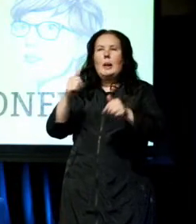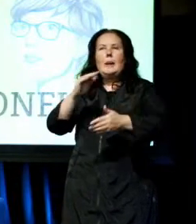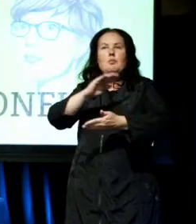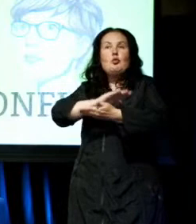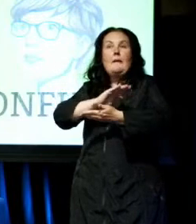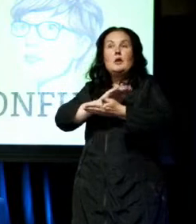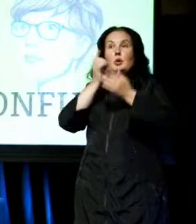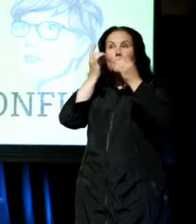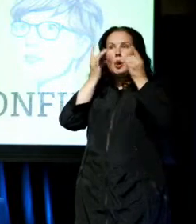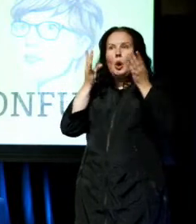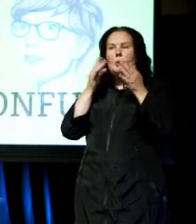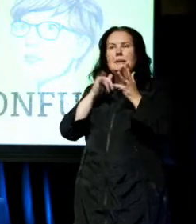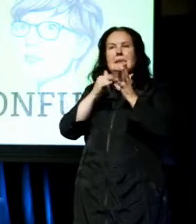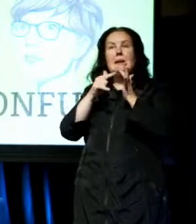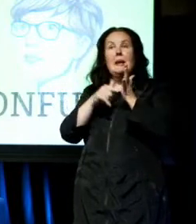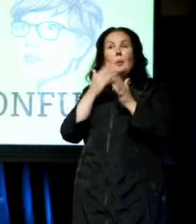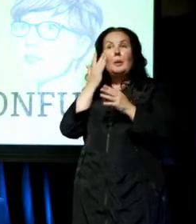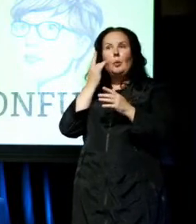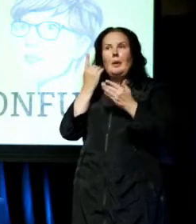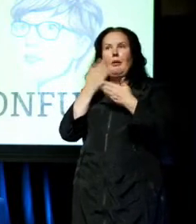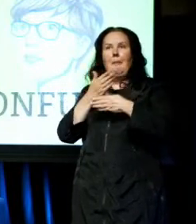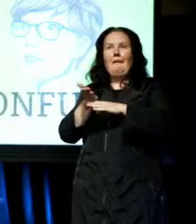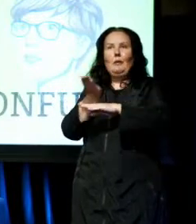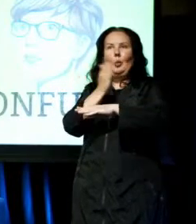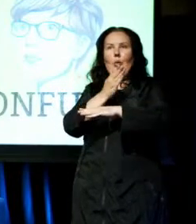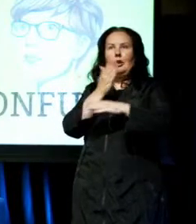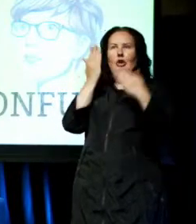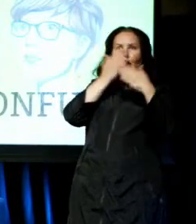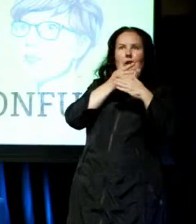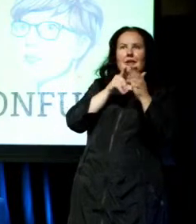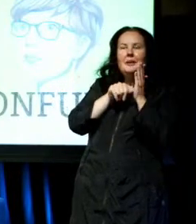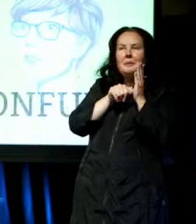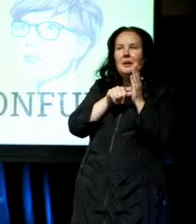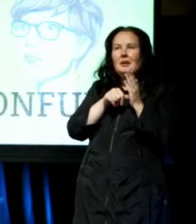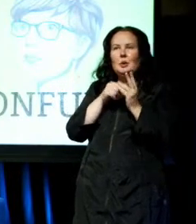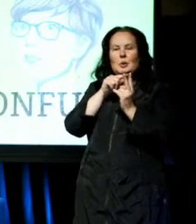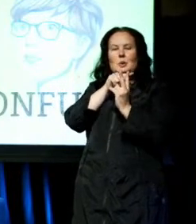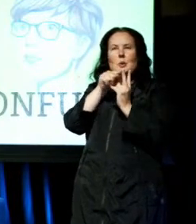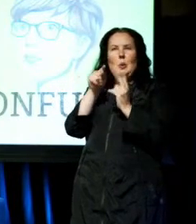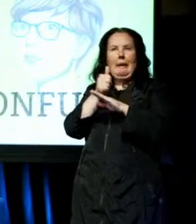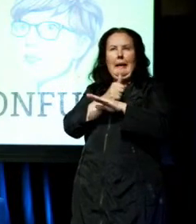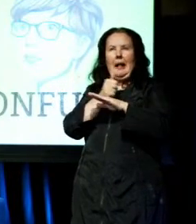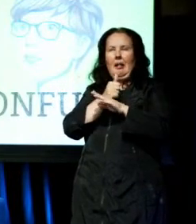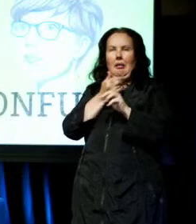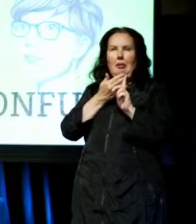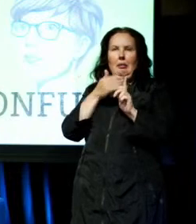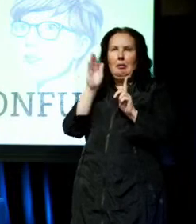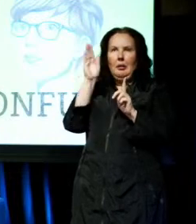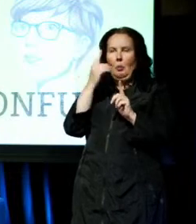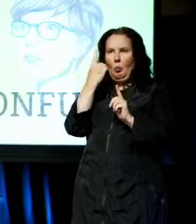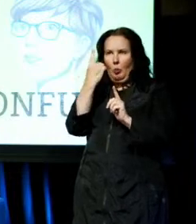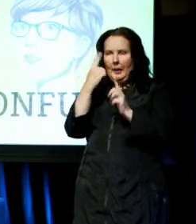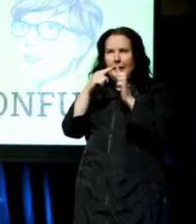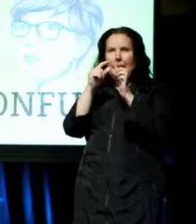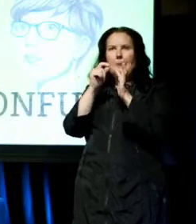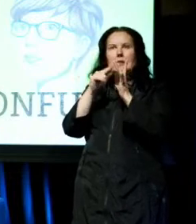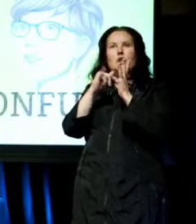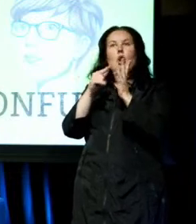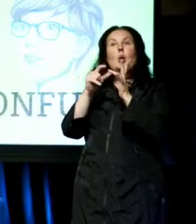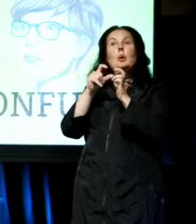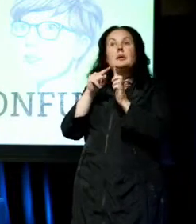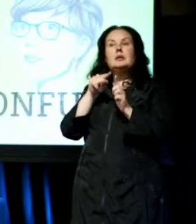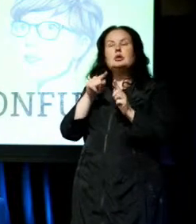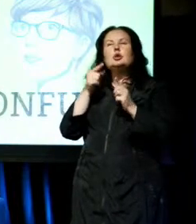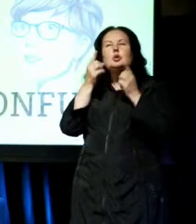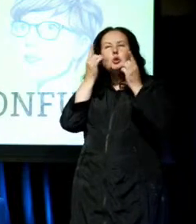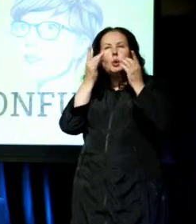before. And they're the sort of two unhinged hosts. And there was one episode which was sort of like a send-up of the,